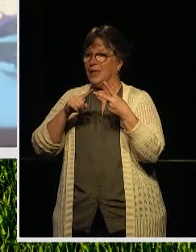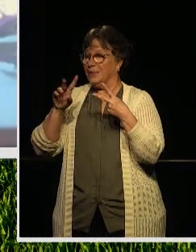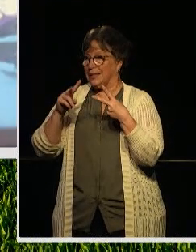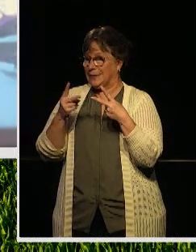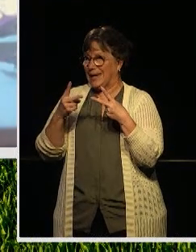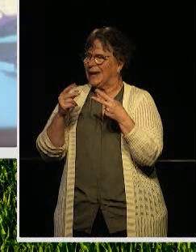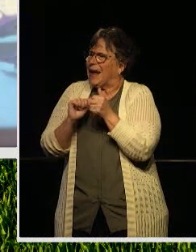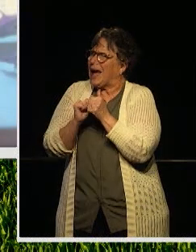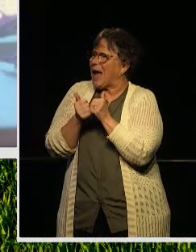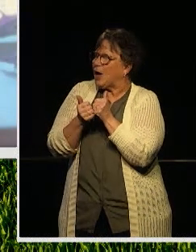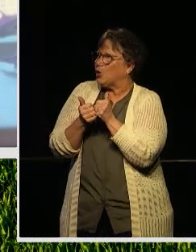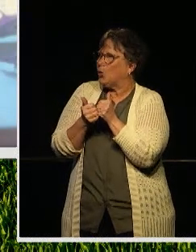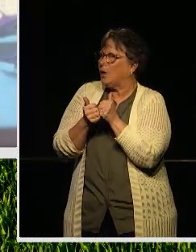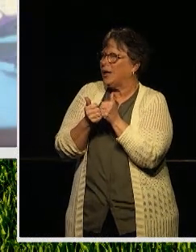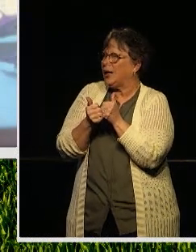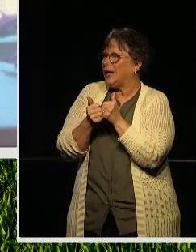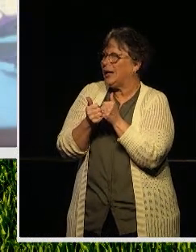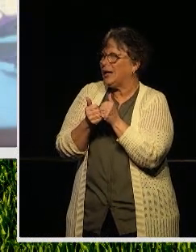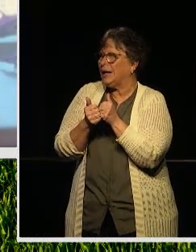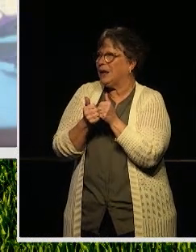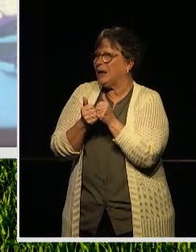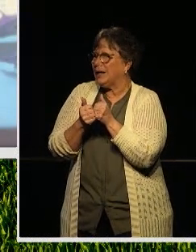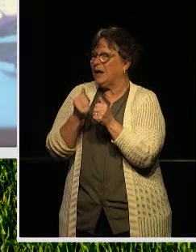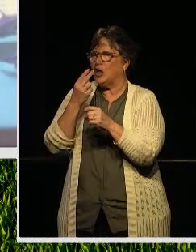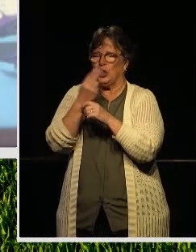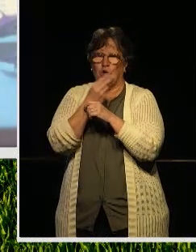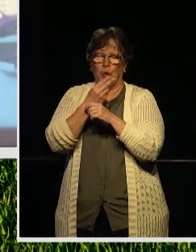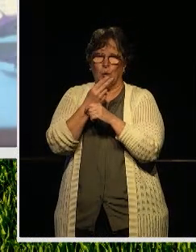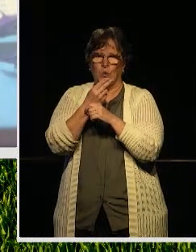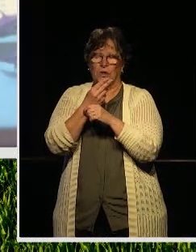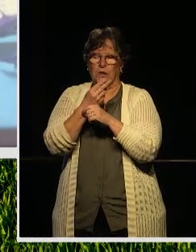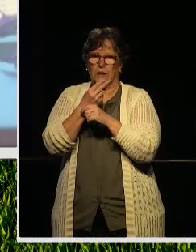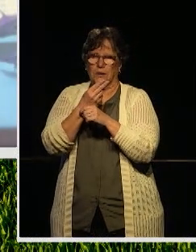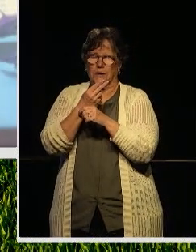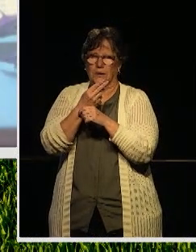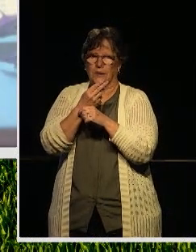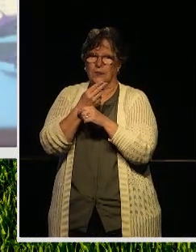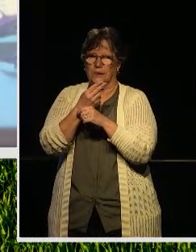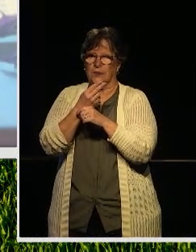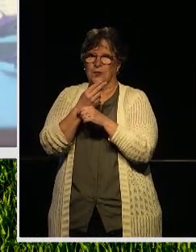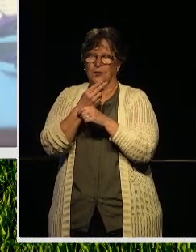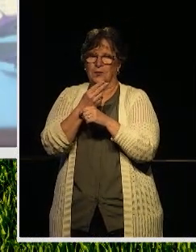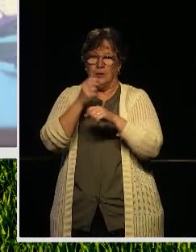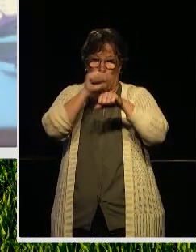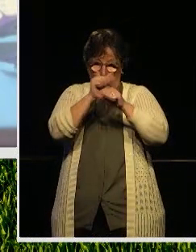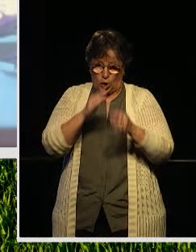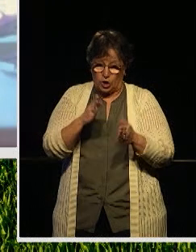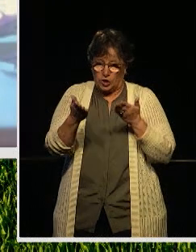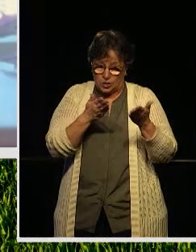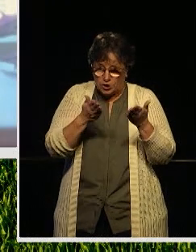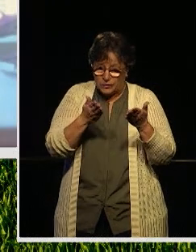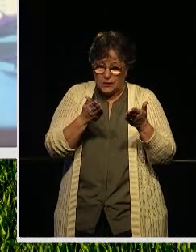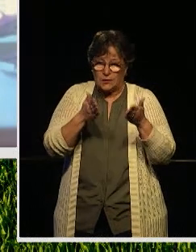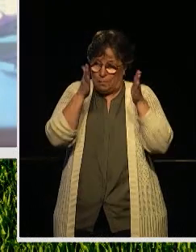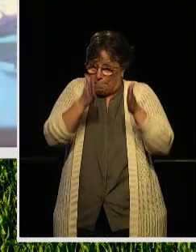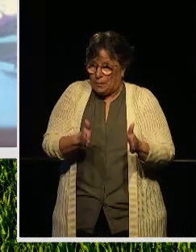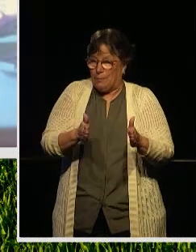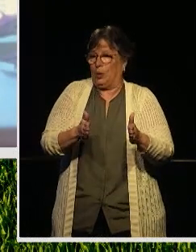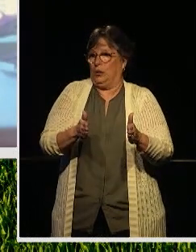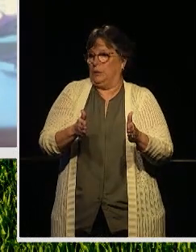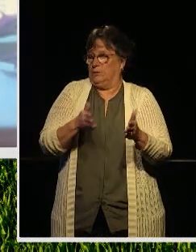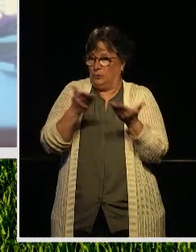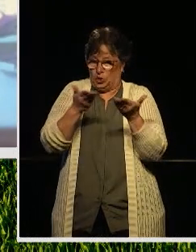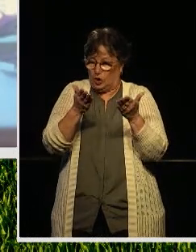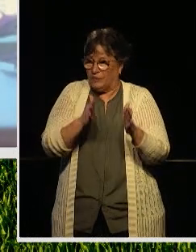how do we go from using manual services to using technology to assist us as humans in a more effective